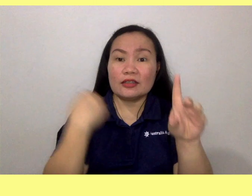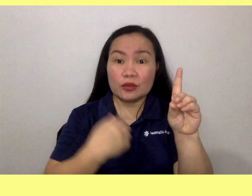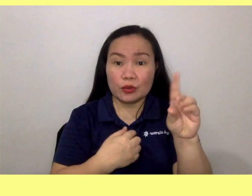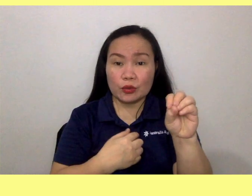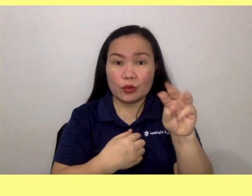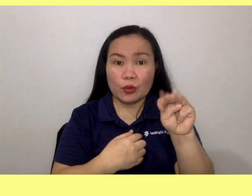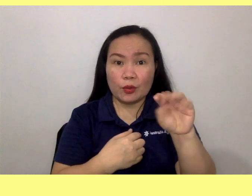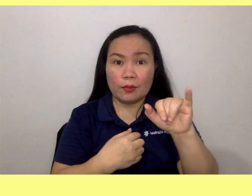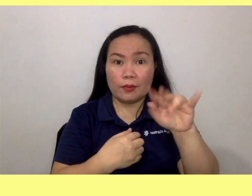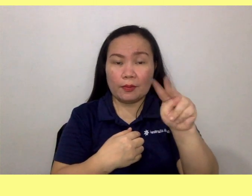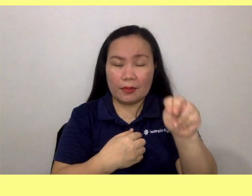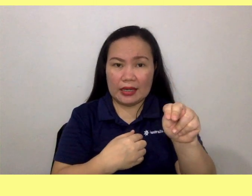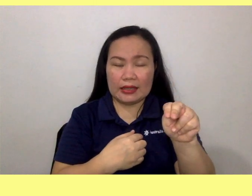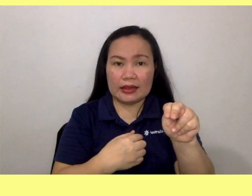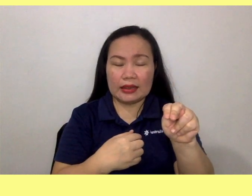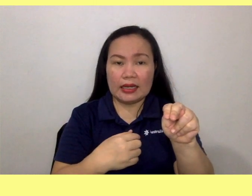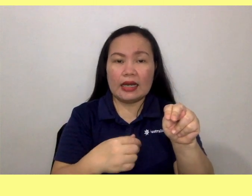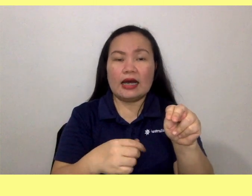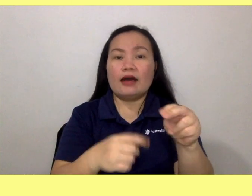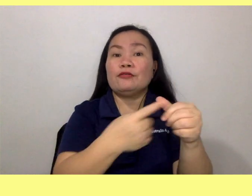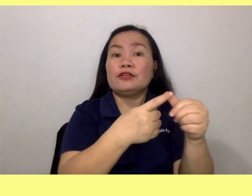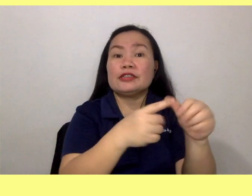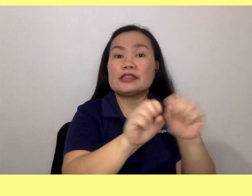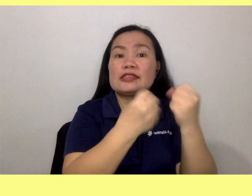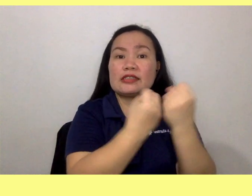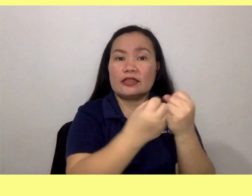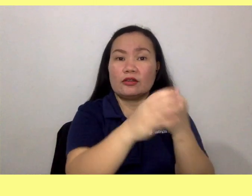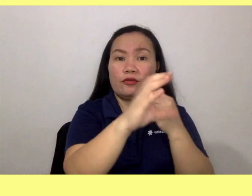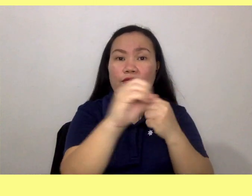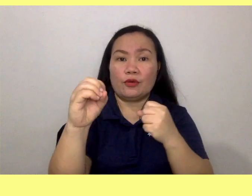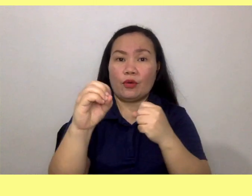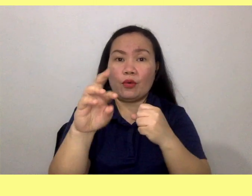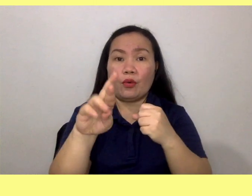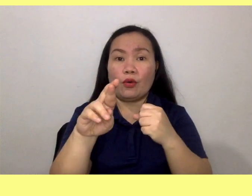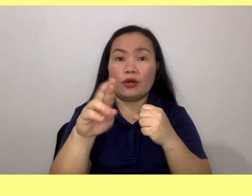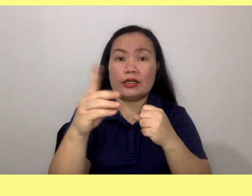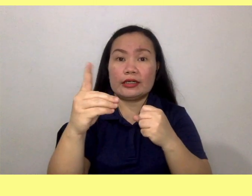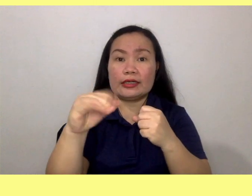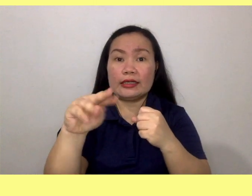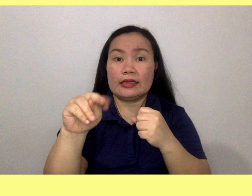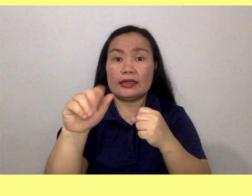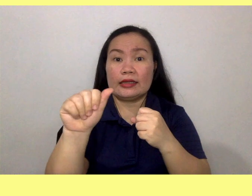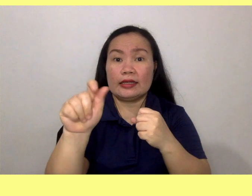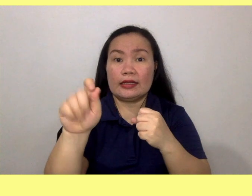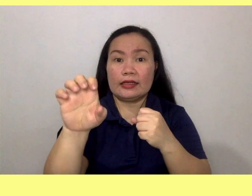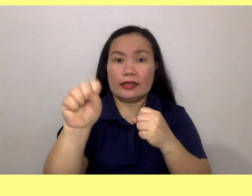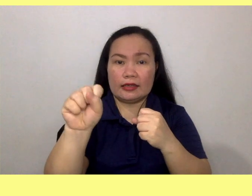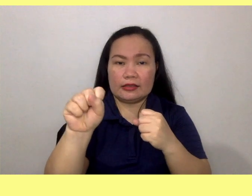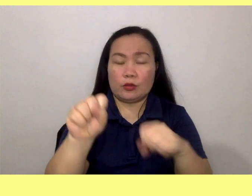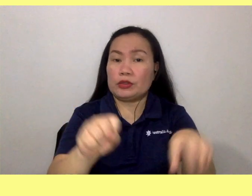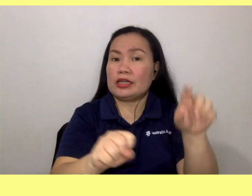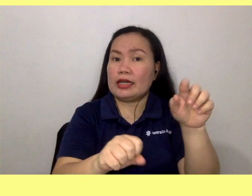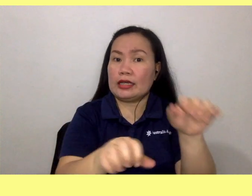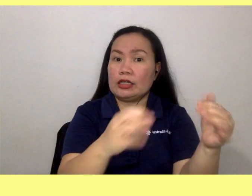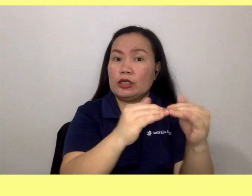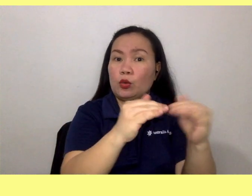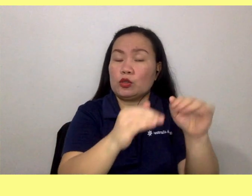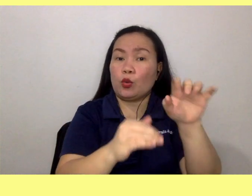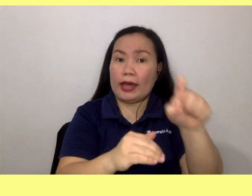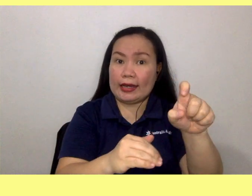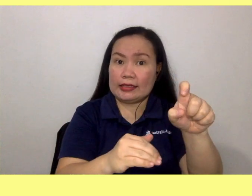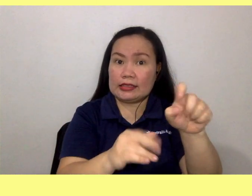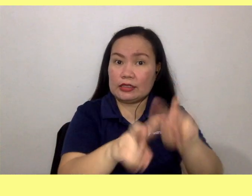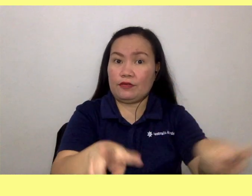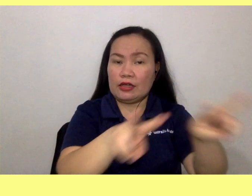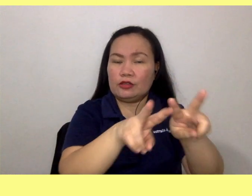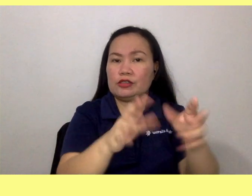ang domain natin is the first set ng coordinates sa isang ordered pairs. Tapos ang range naman natin is the